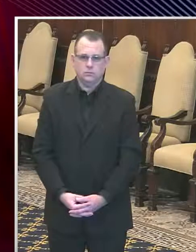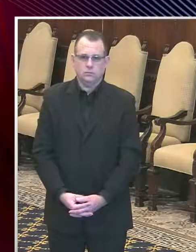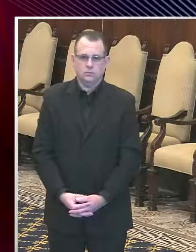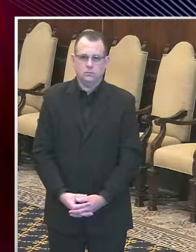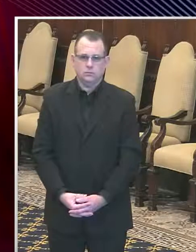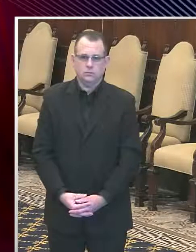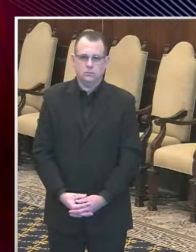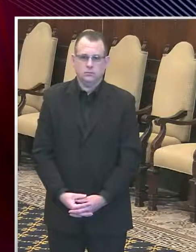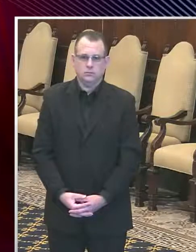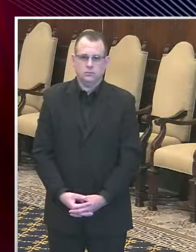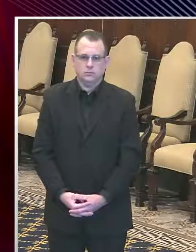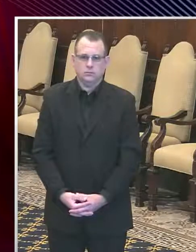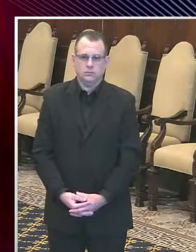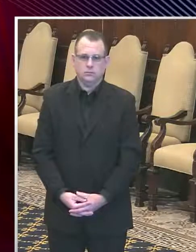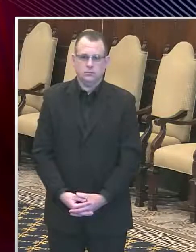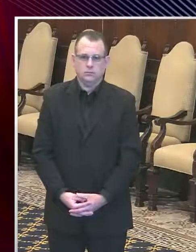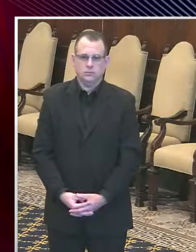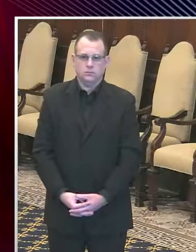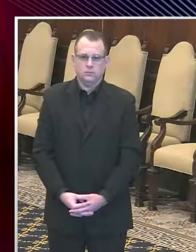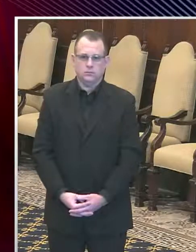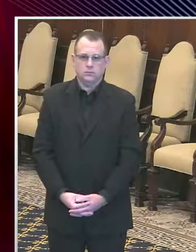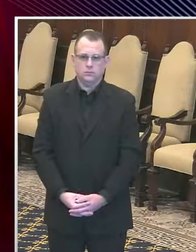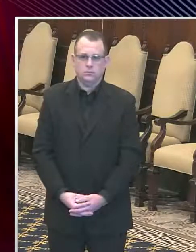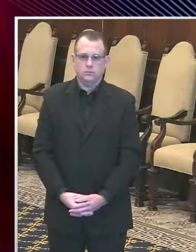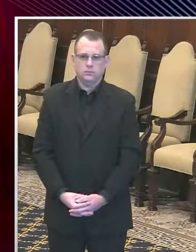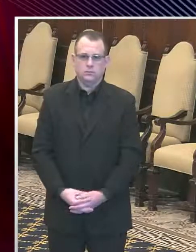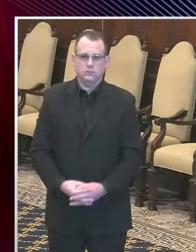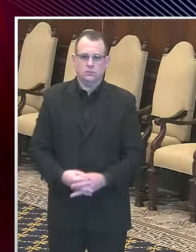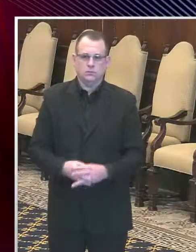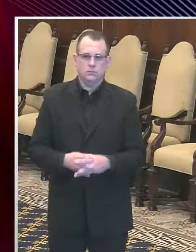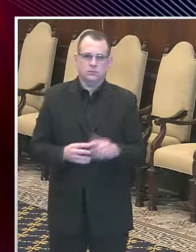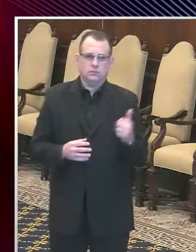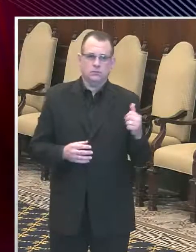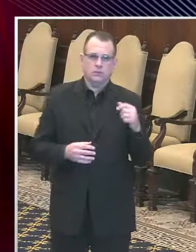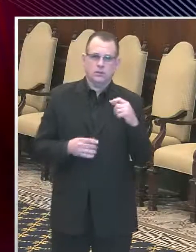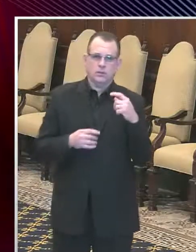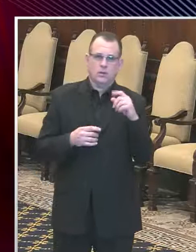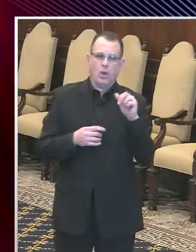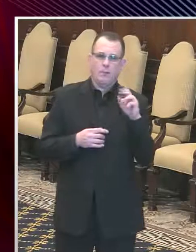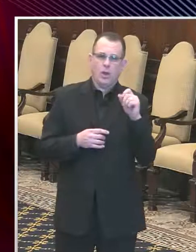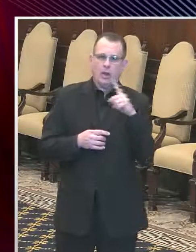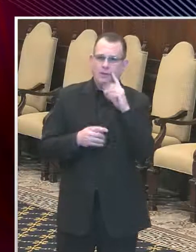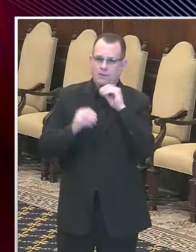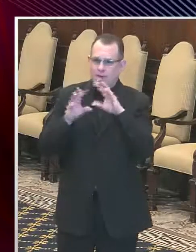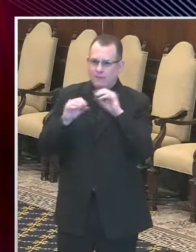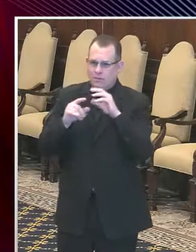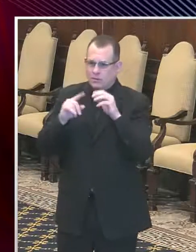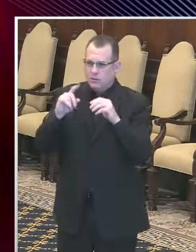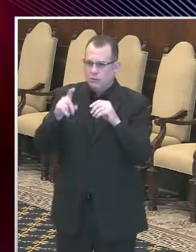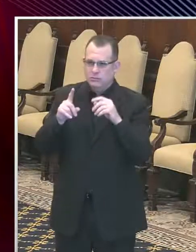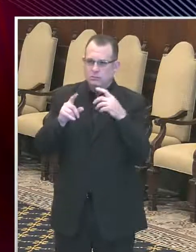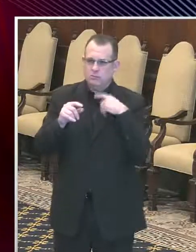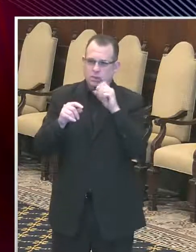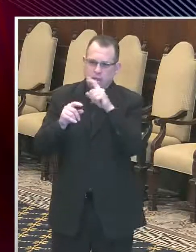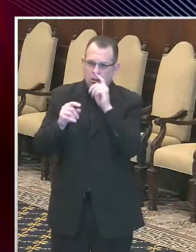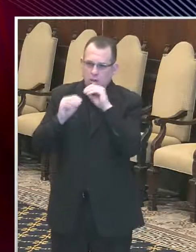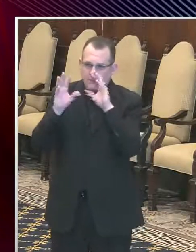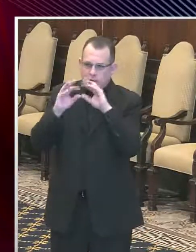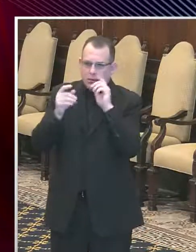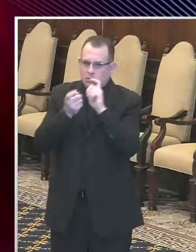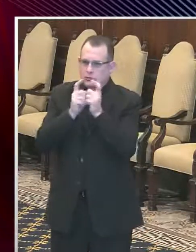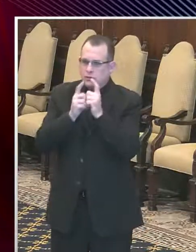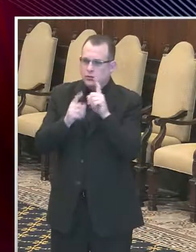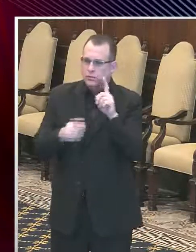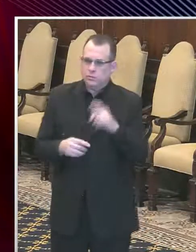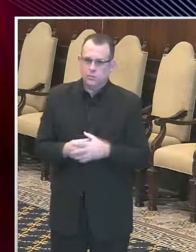entiende que obviamente ellos están todavía lidiando con esto ahora, pero si ya esto ha... Exacto. Bien. The question